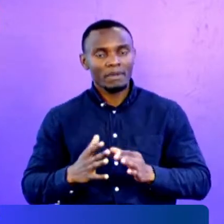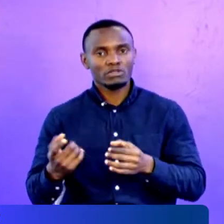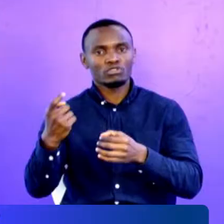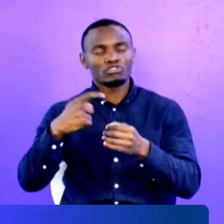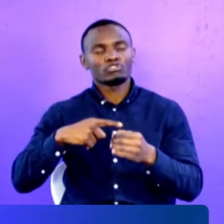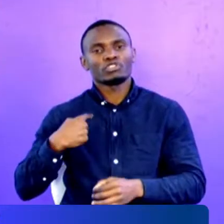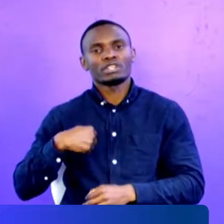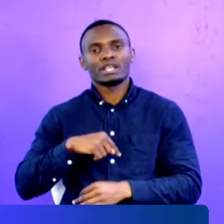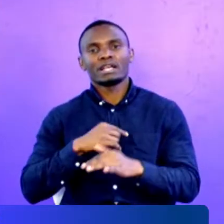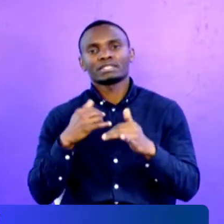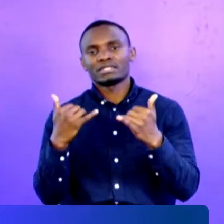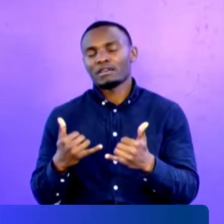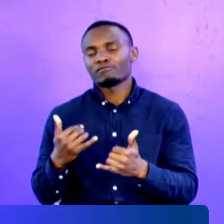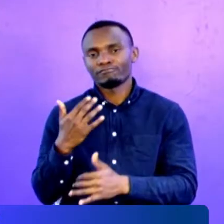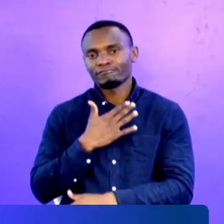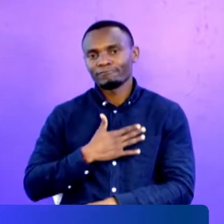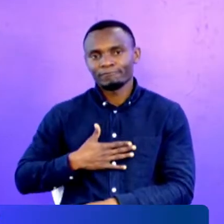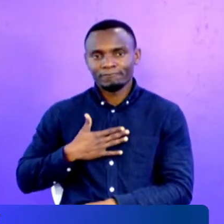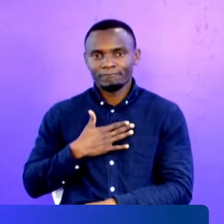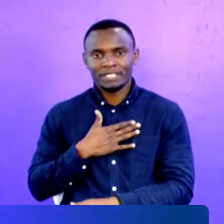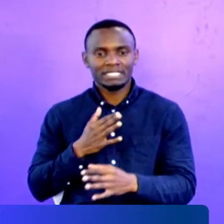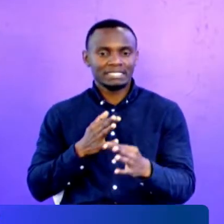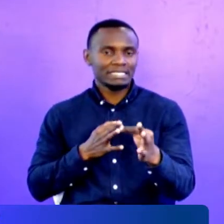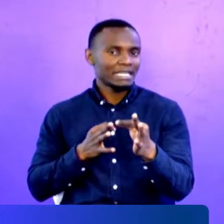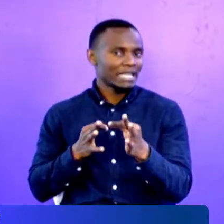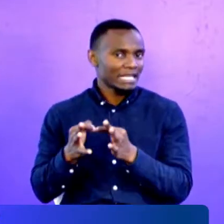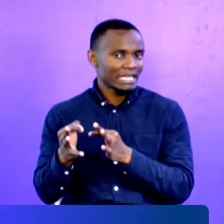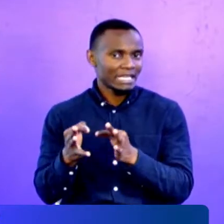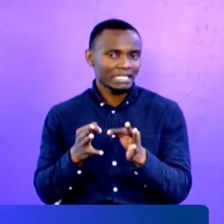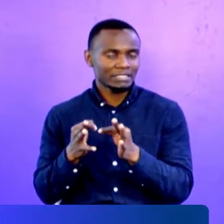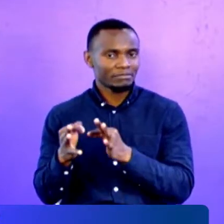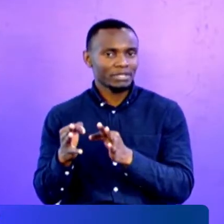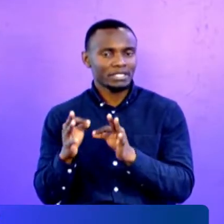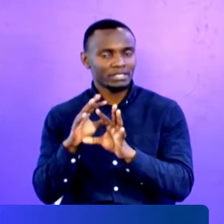now. Walk them through that journey.